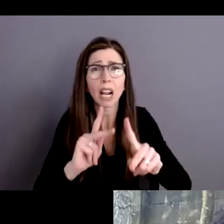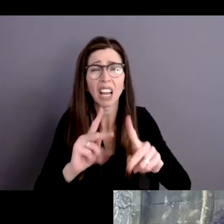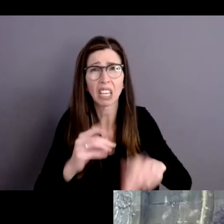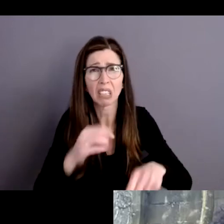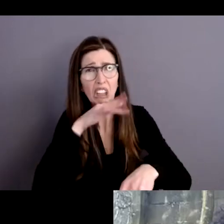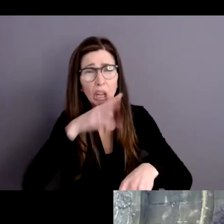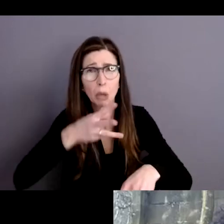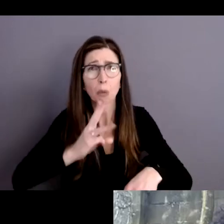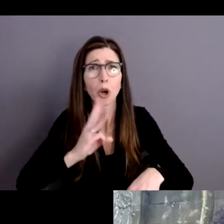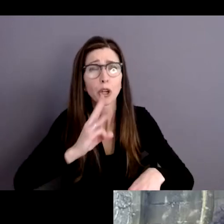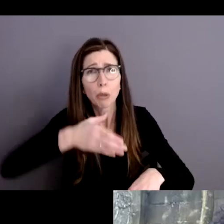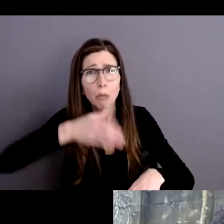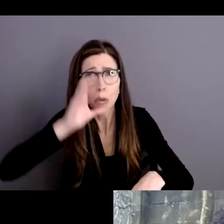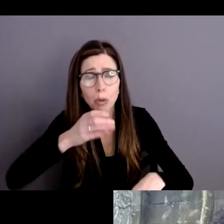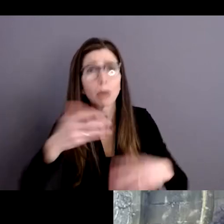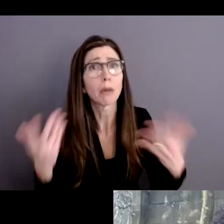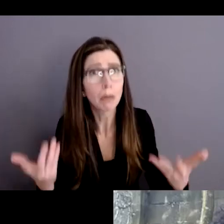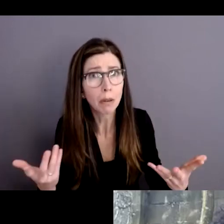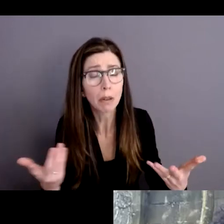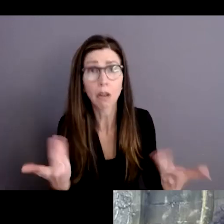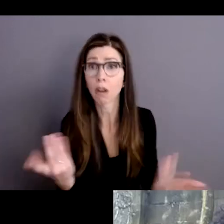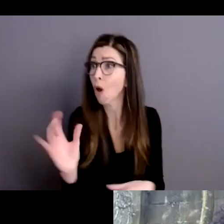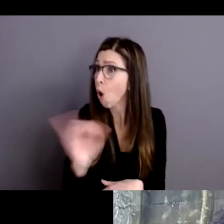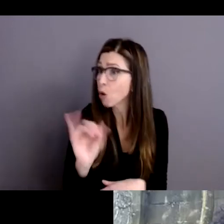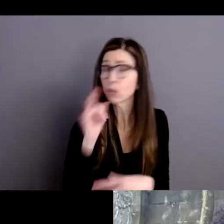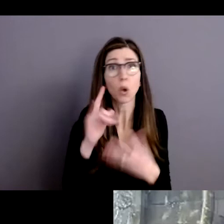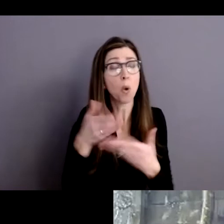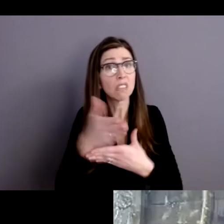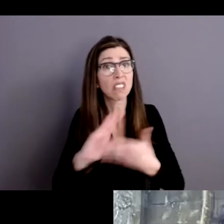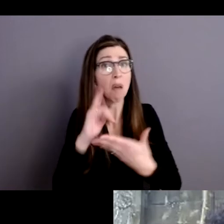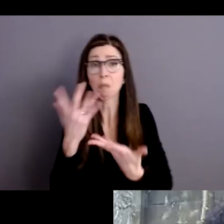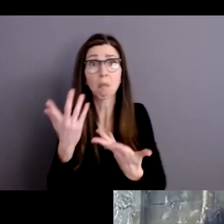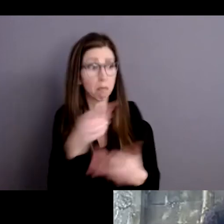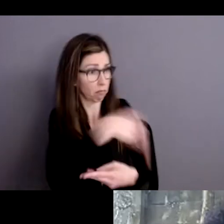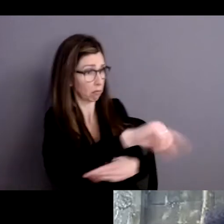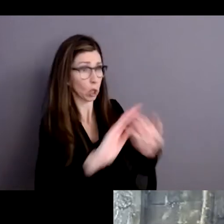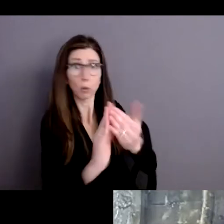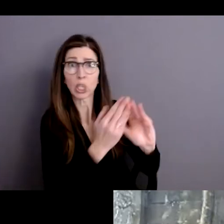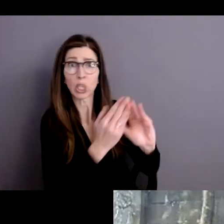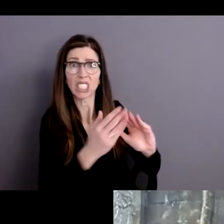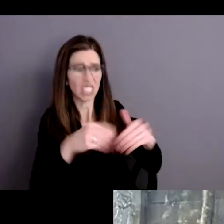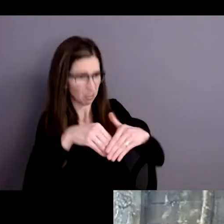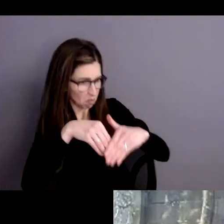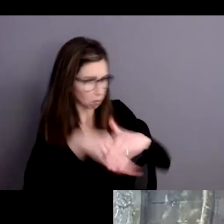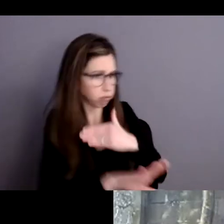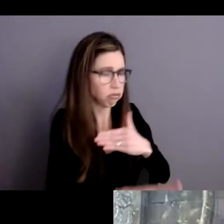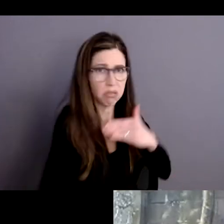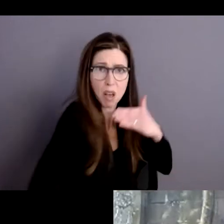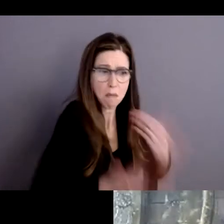entry into our territories and communities to expand harmful resource